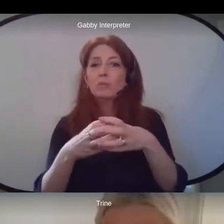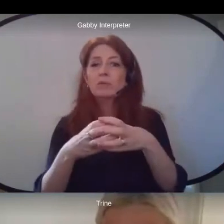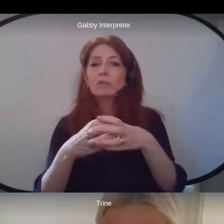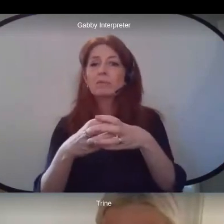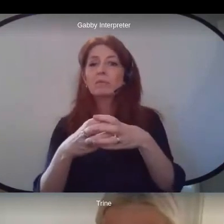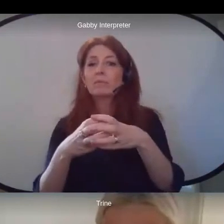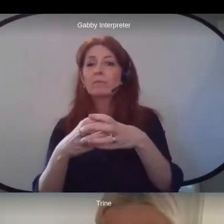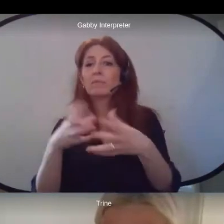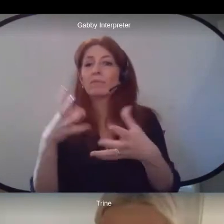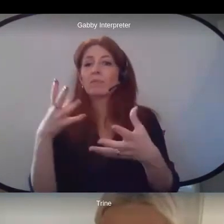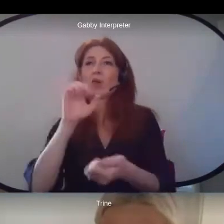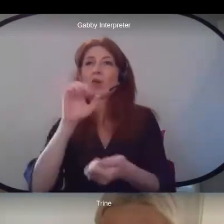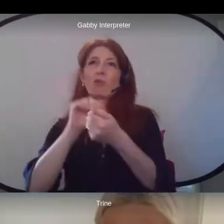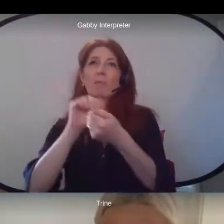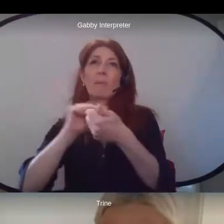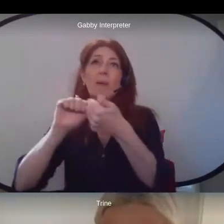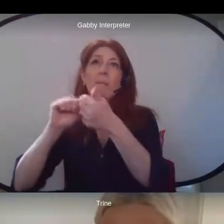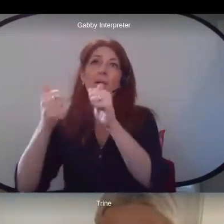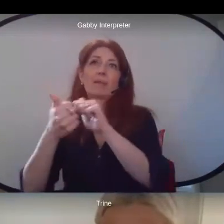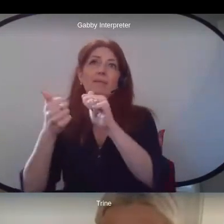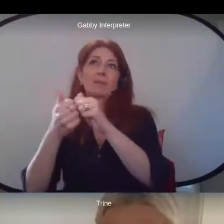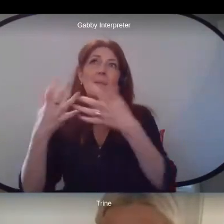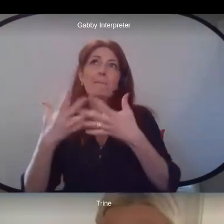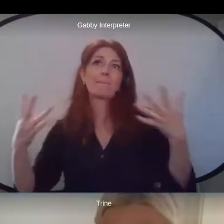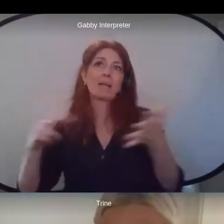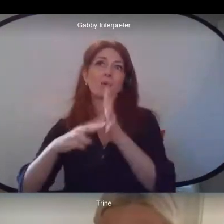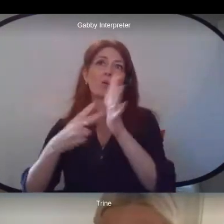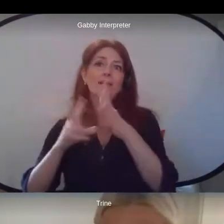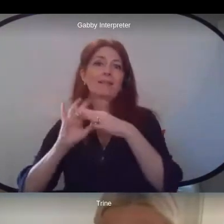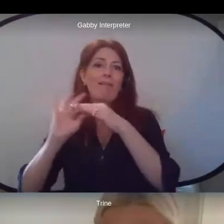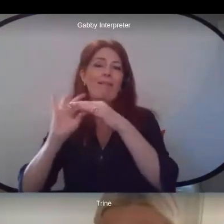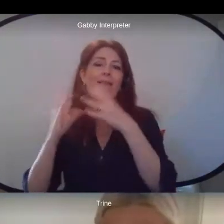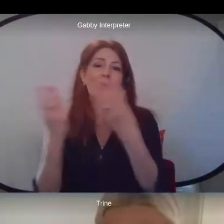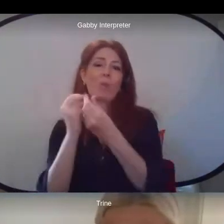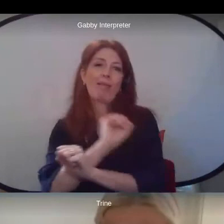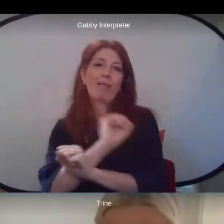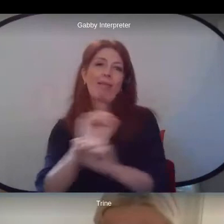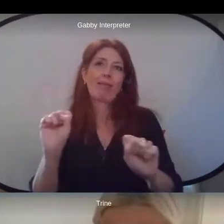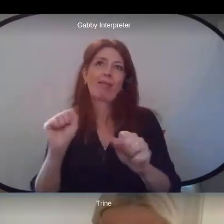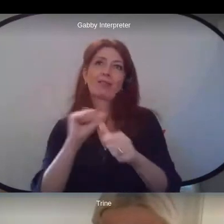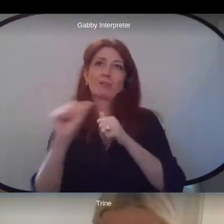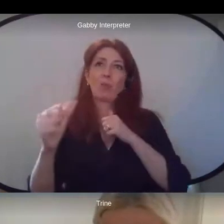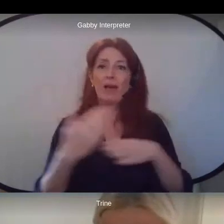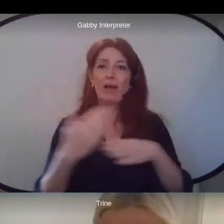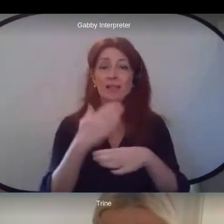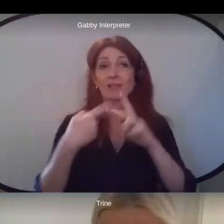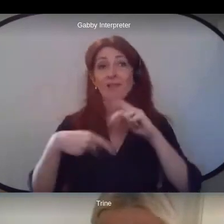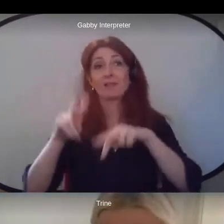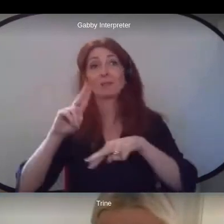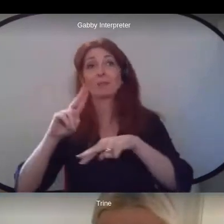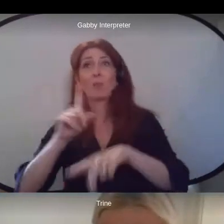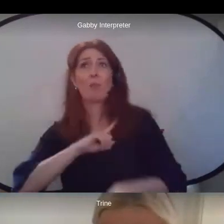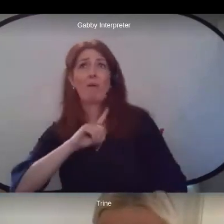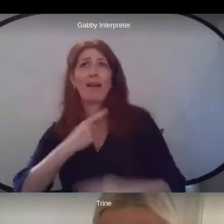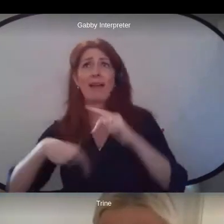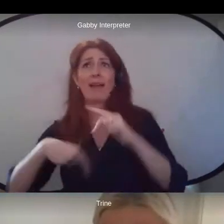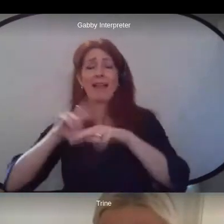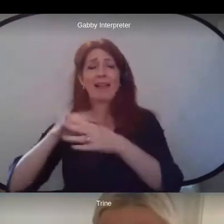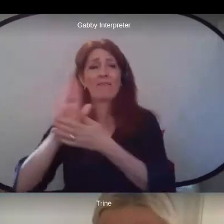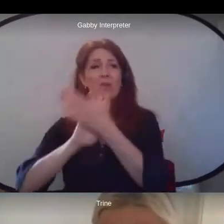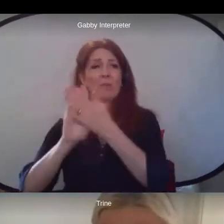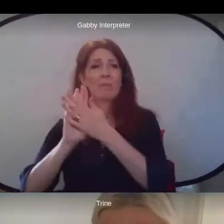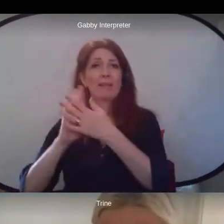the partnerships with the bigger organisation associated with that particular sport or activity, because if you can partner with them, that then brings the credibility for you as a